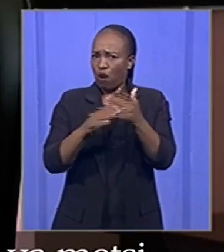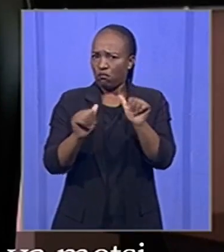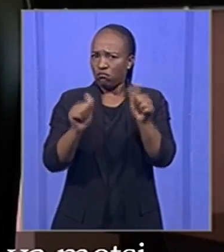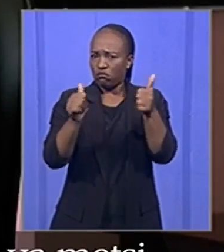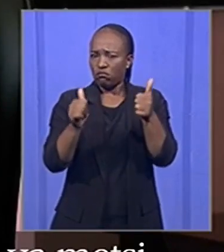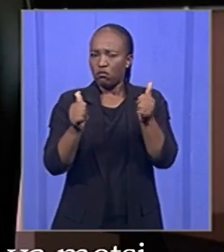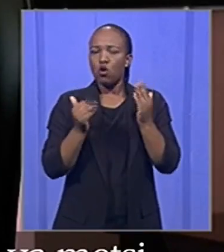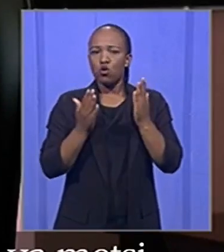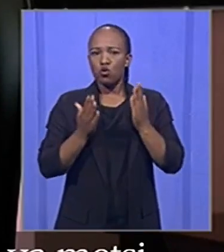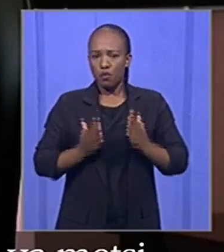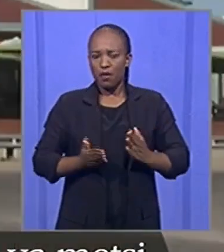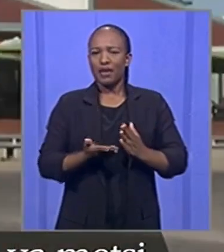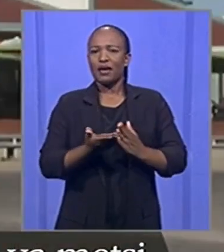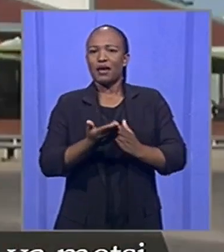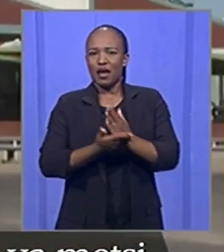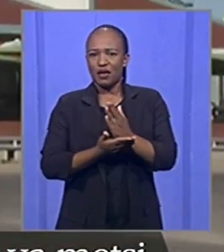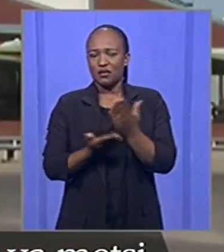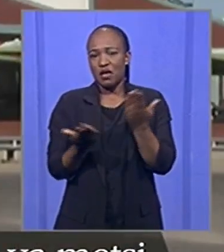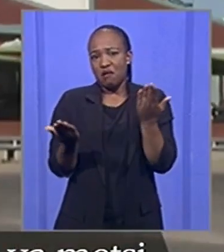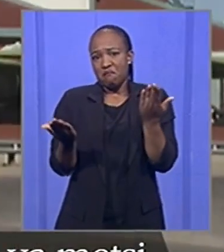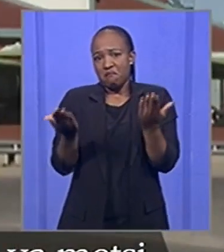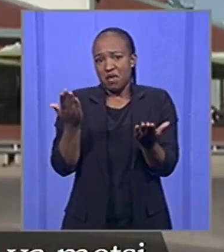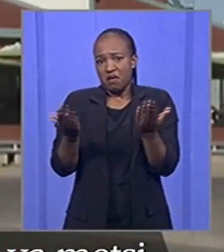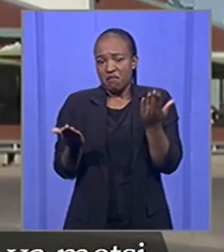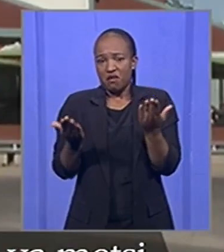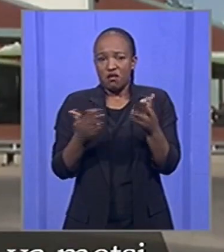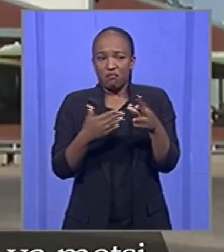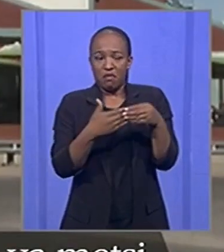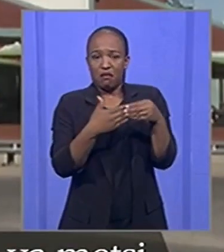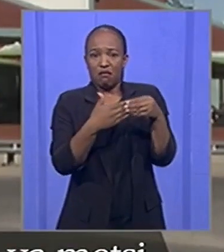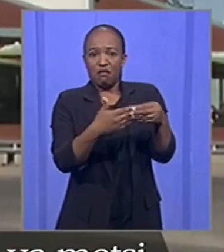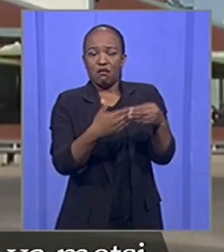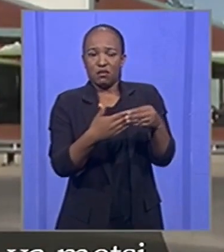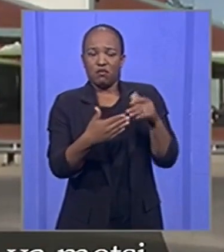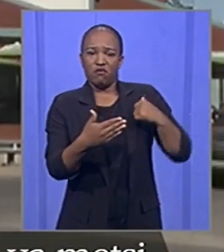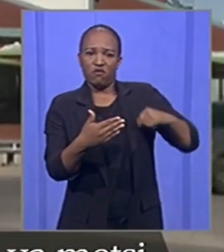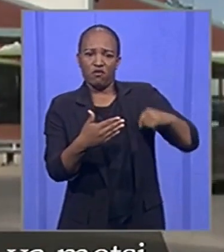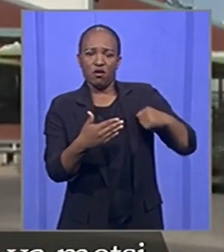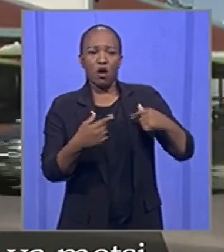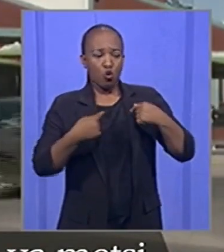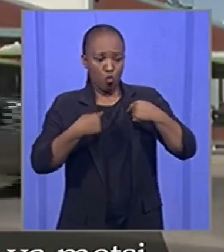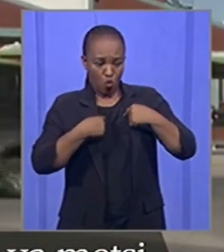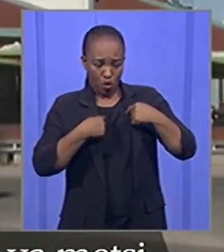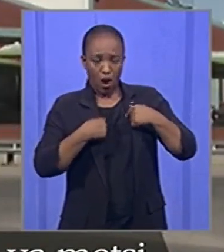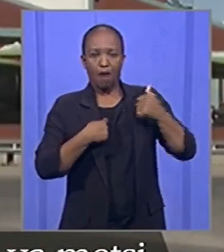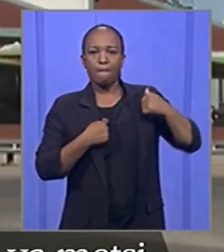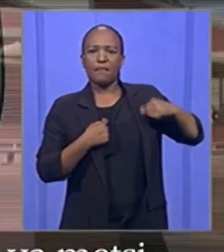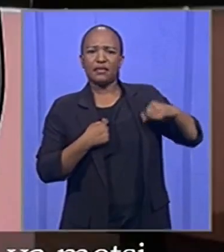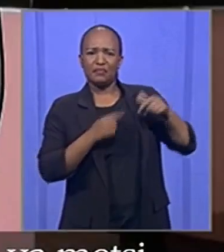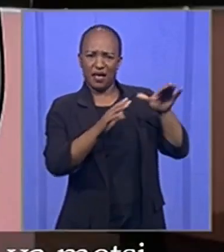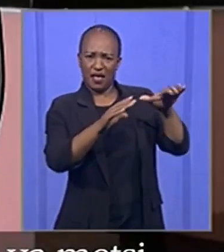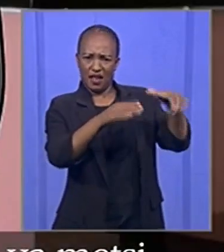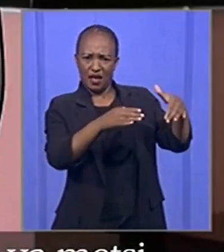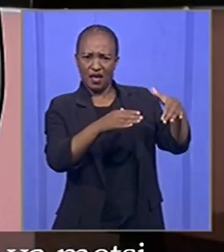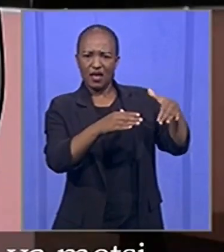Rights Commission ba ra botsamaisi ba rona ba masepala le rona re le masepala re na le